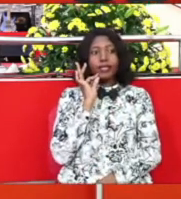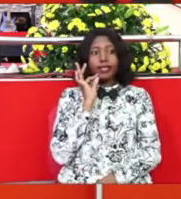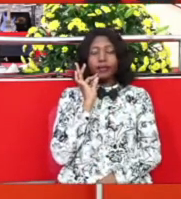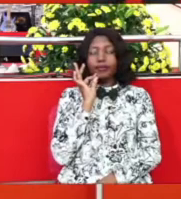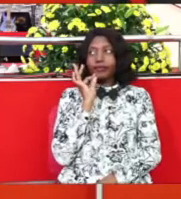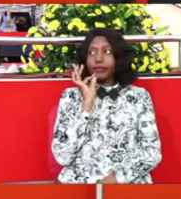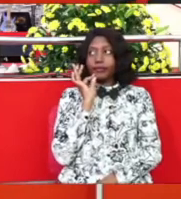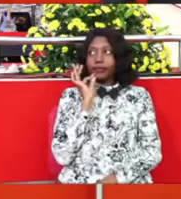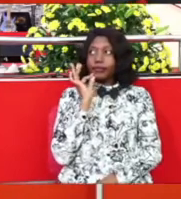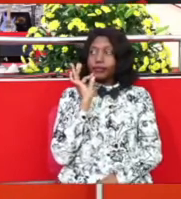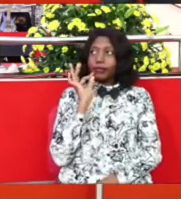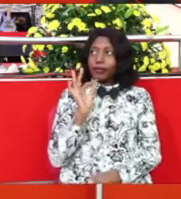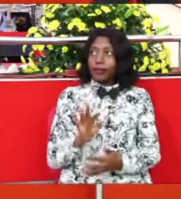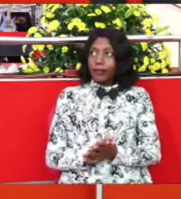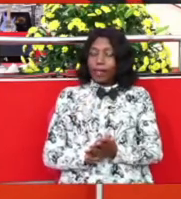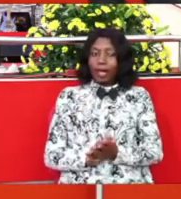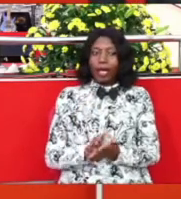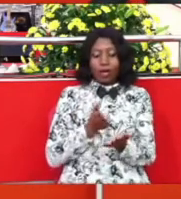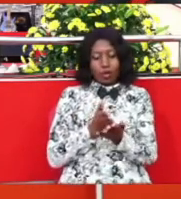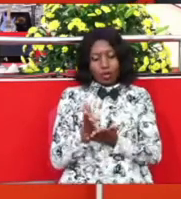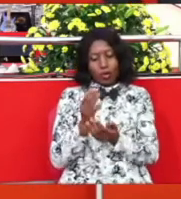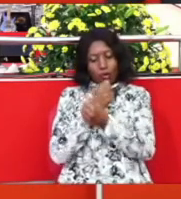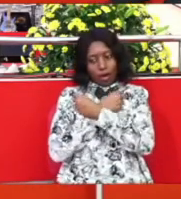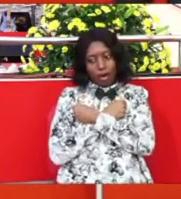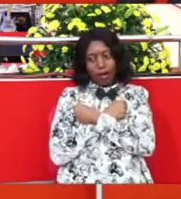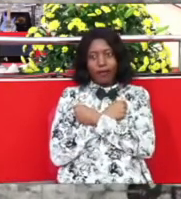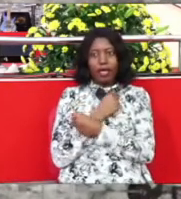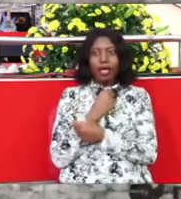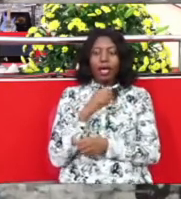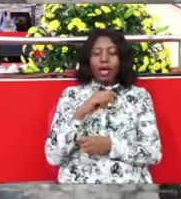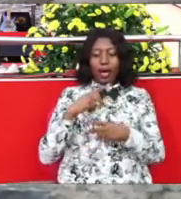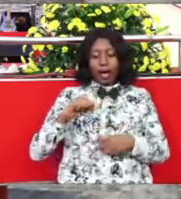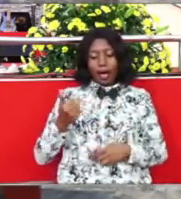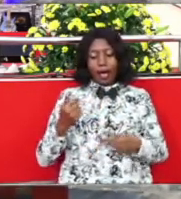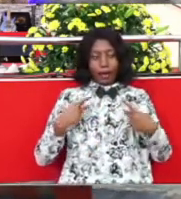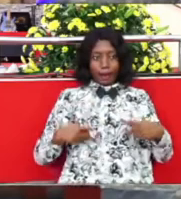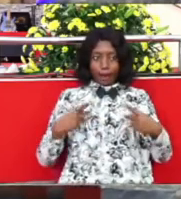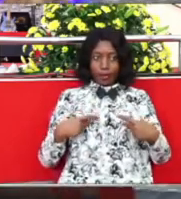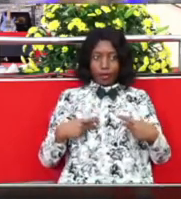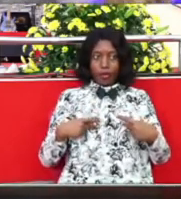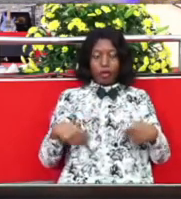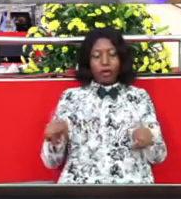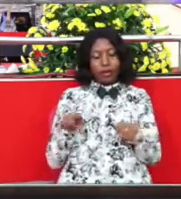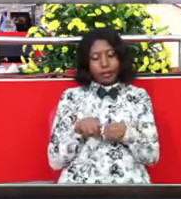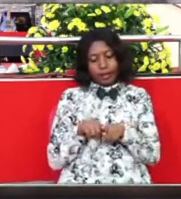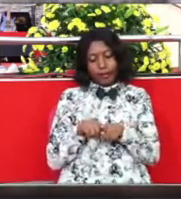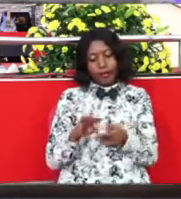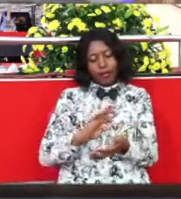don't look like they're supposed to be loved. Hata kupenda wale ambao hawakai kama wanapendeza. Through forgiving